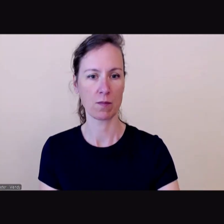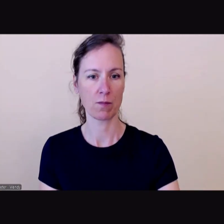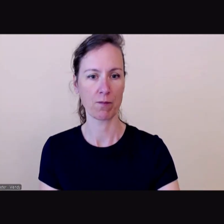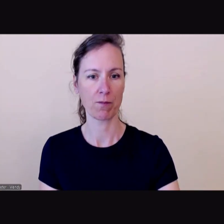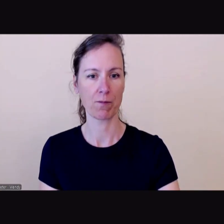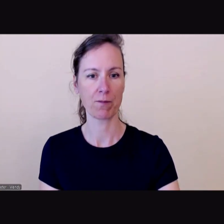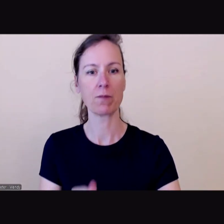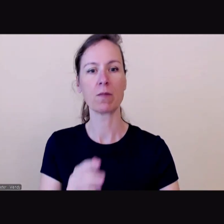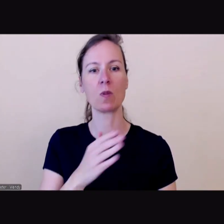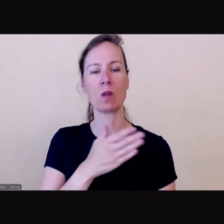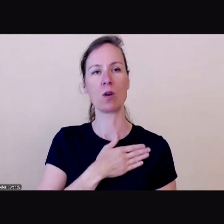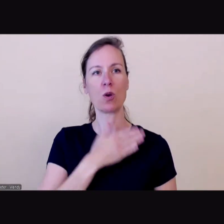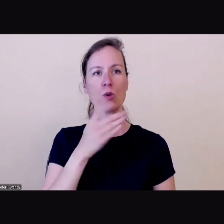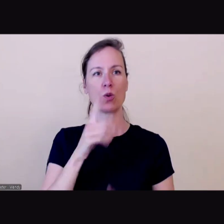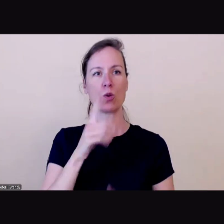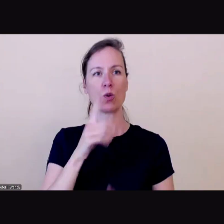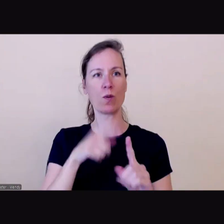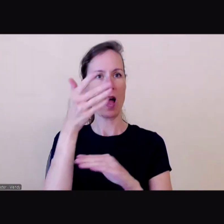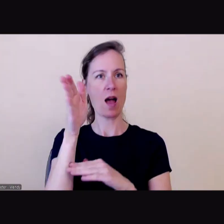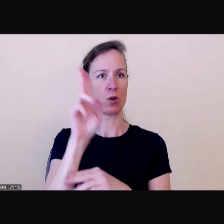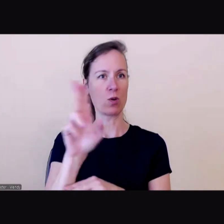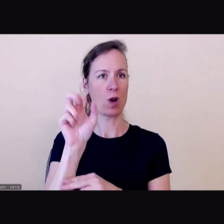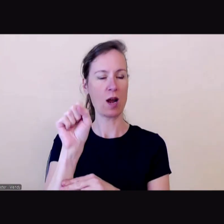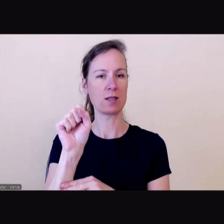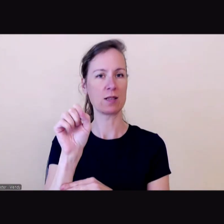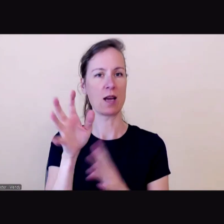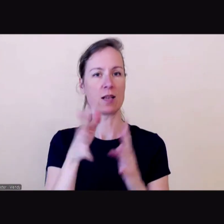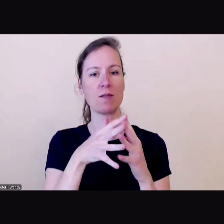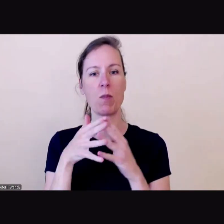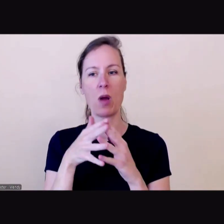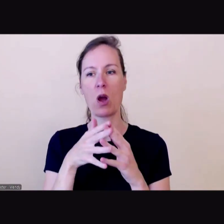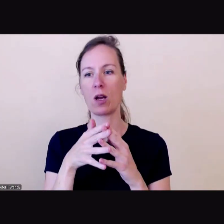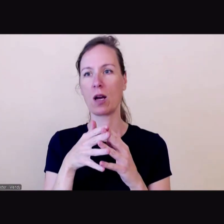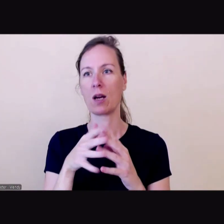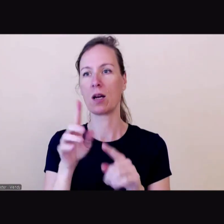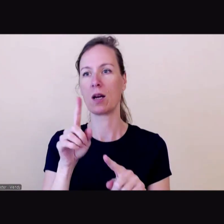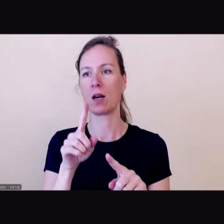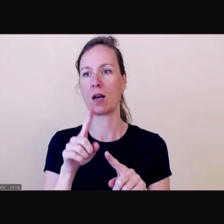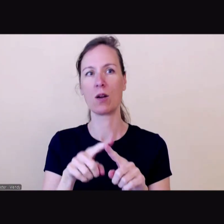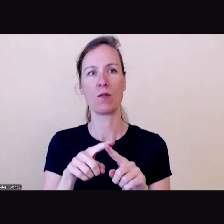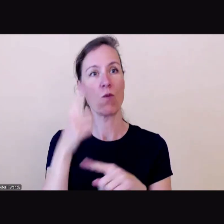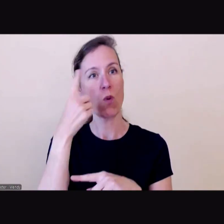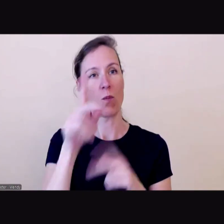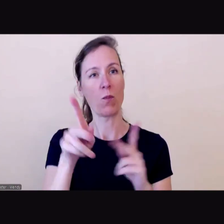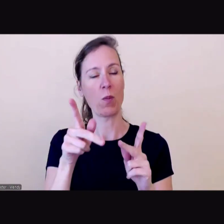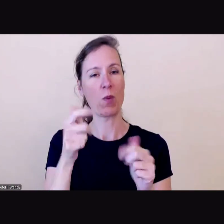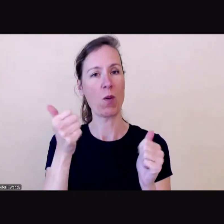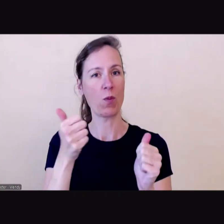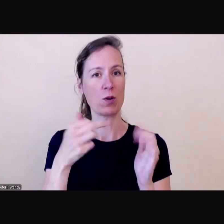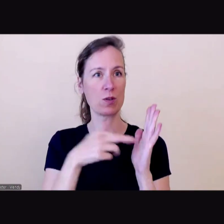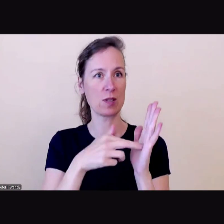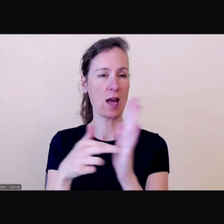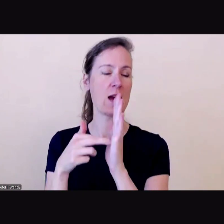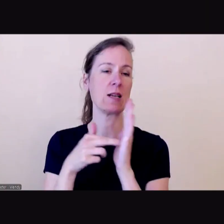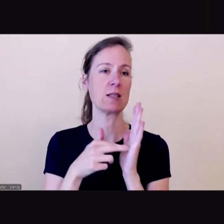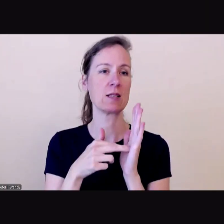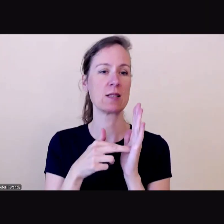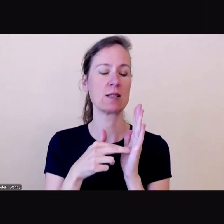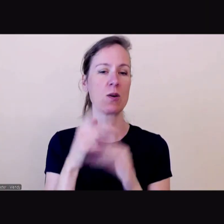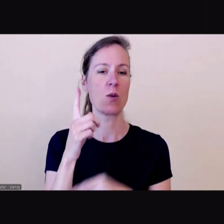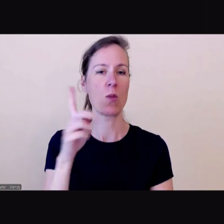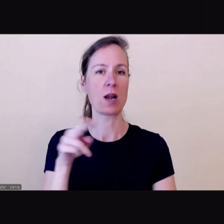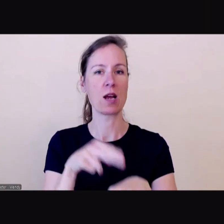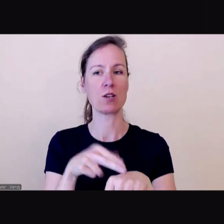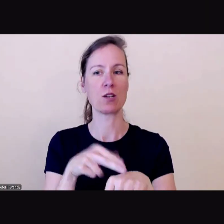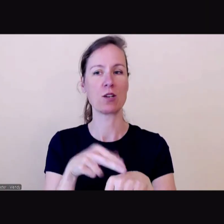I Pledge allegiance to the flag of the United States of America and to the republic for which it stands,